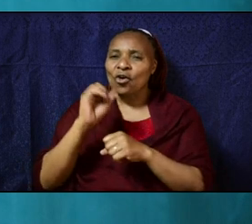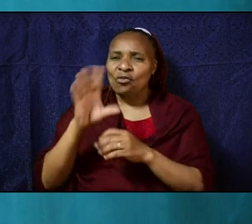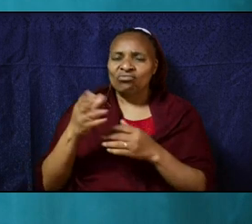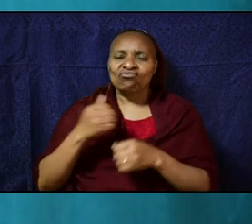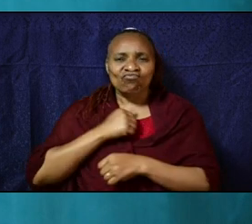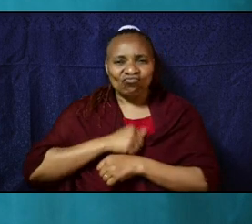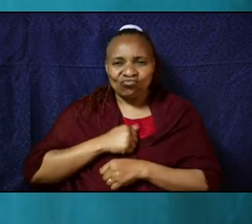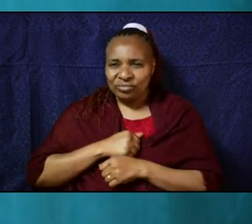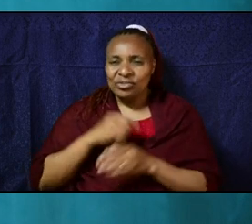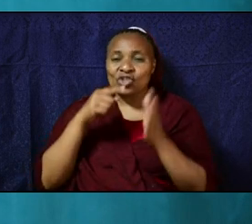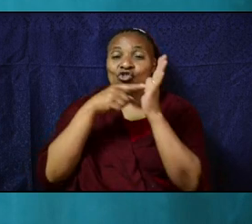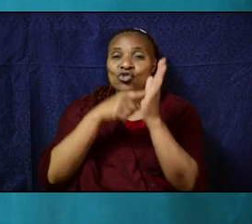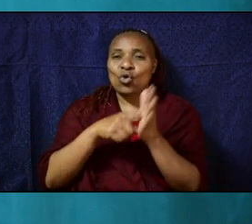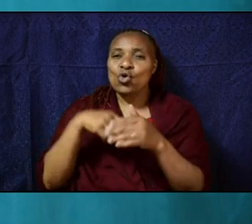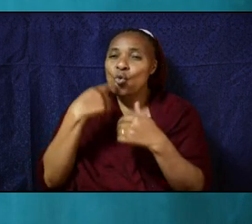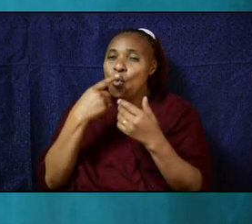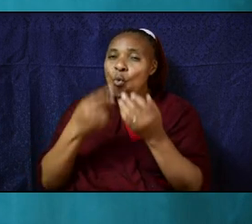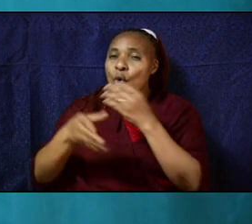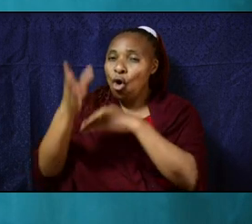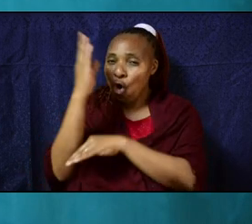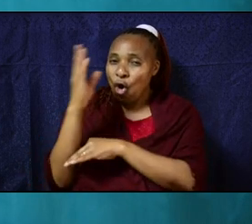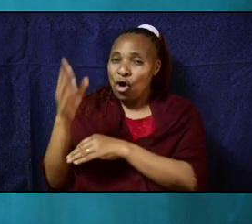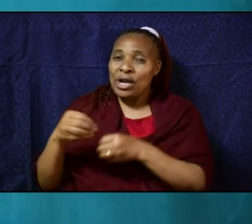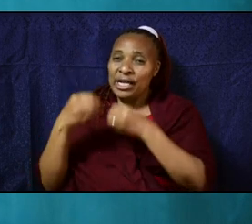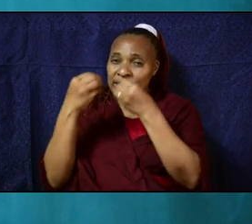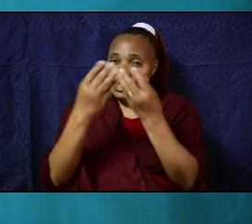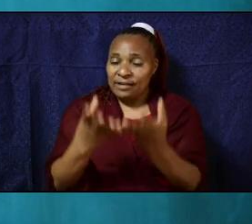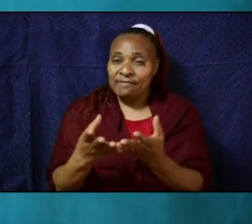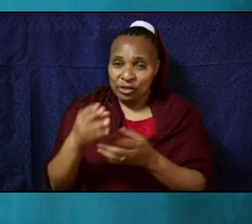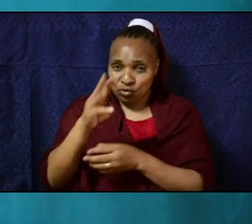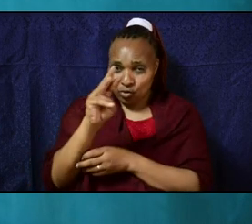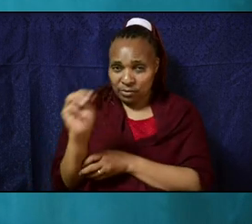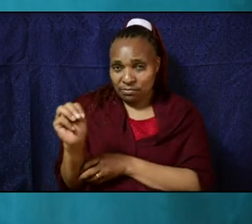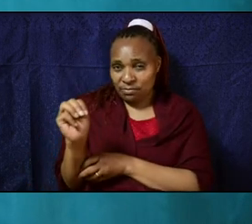might indicate the maiden whom God had chosen.